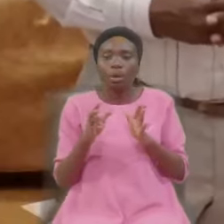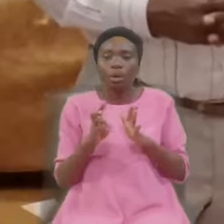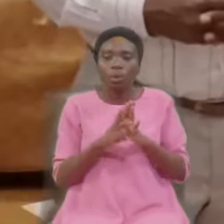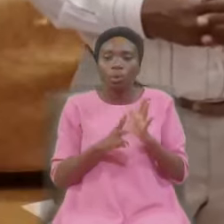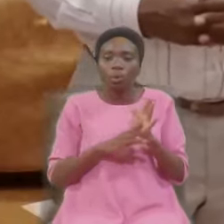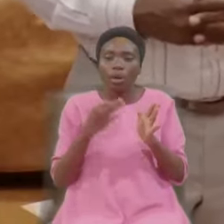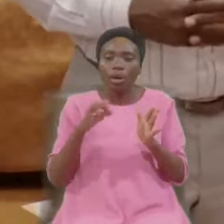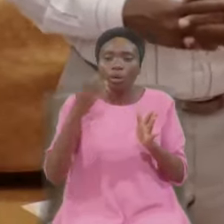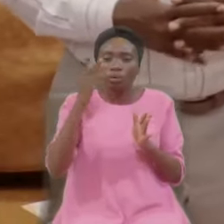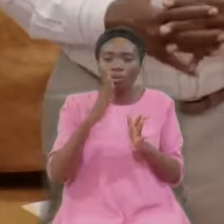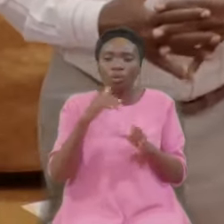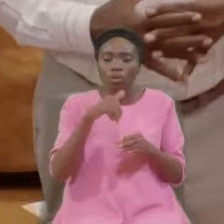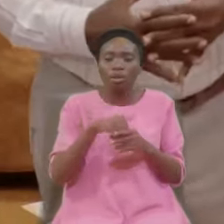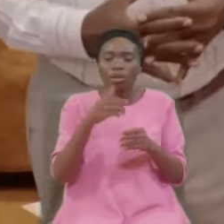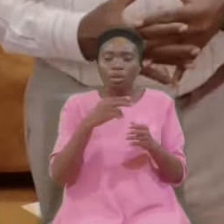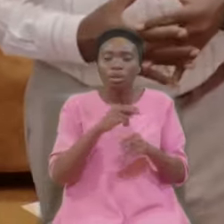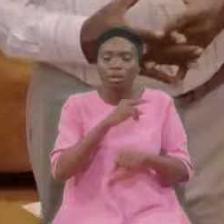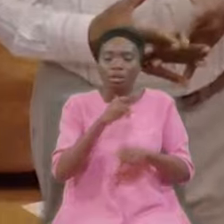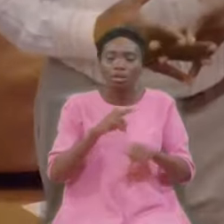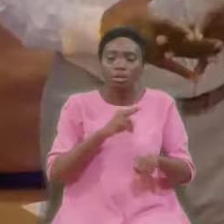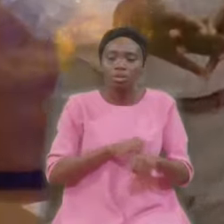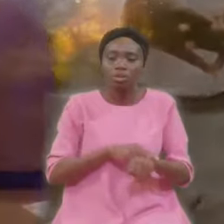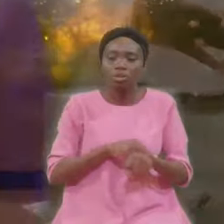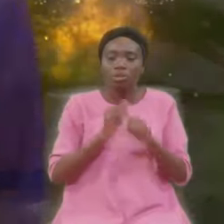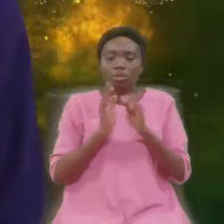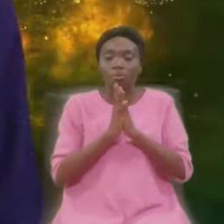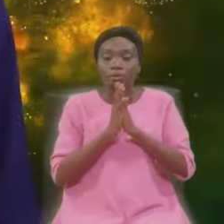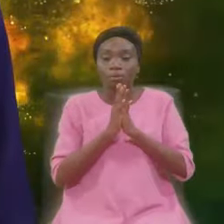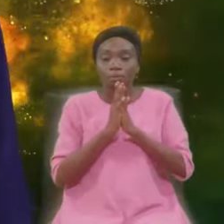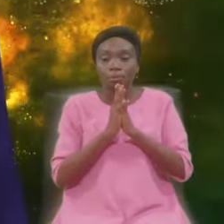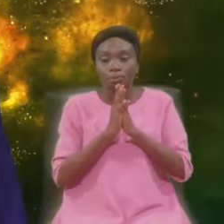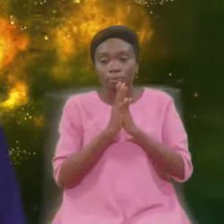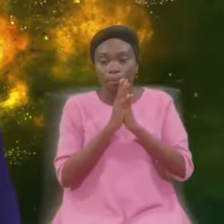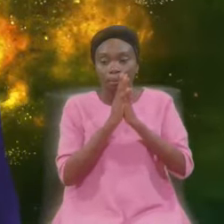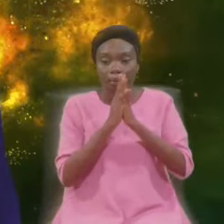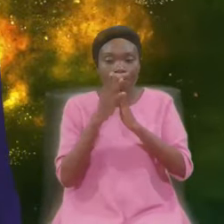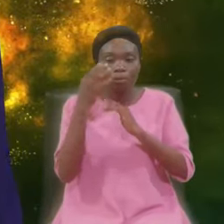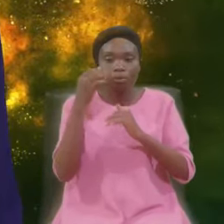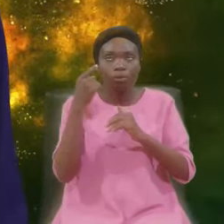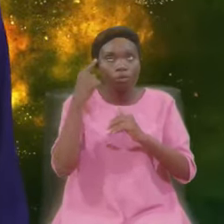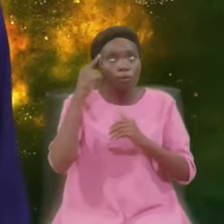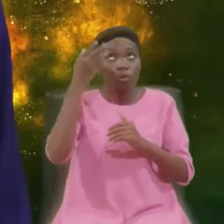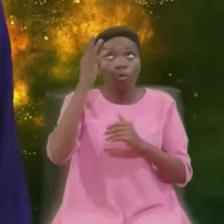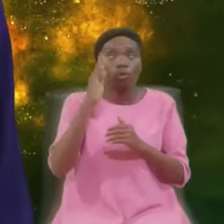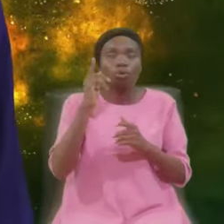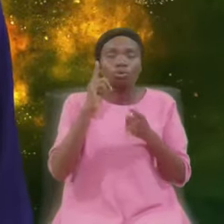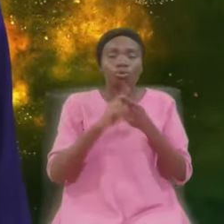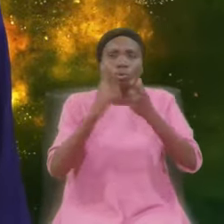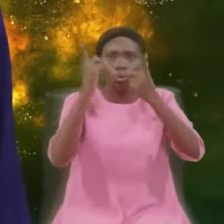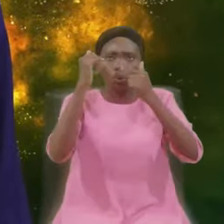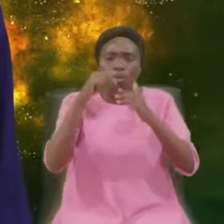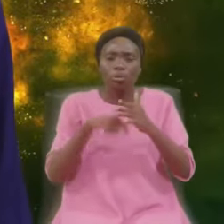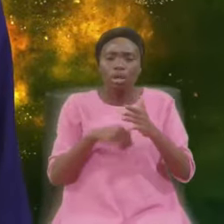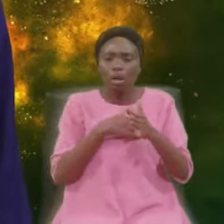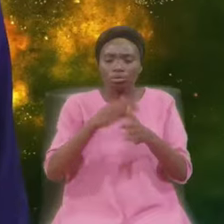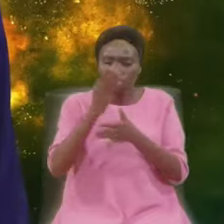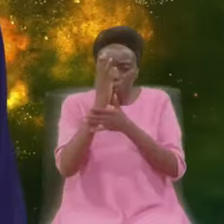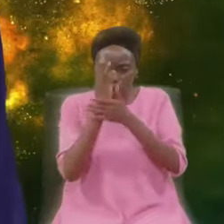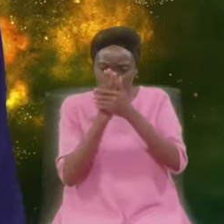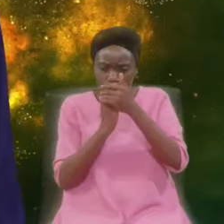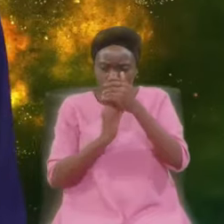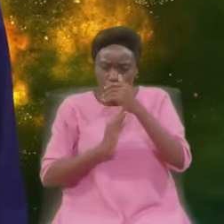God in the nations. Pray for God to come down, to humble